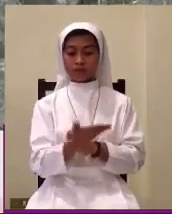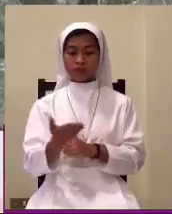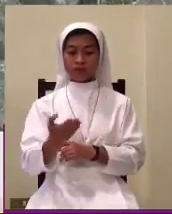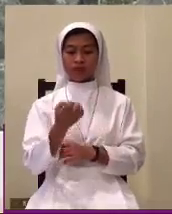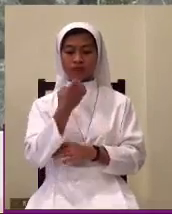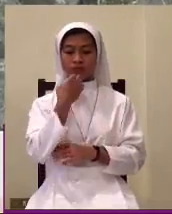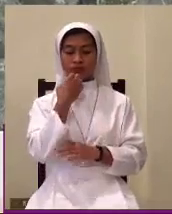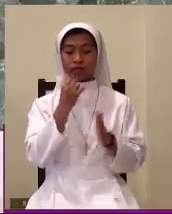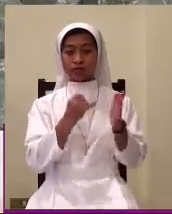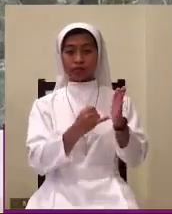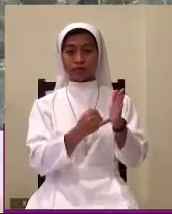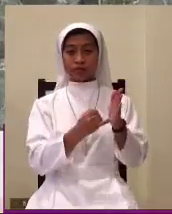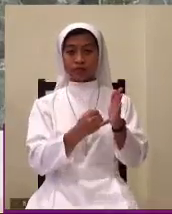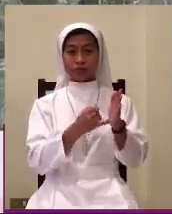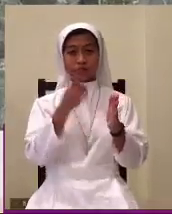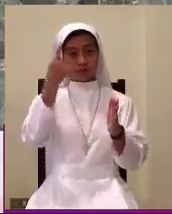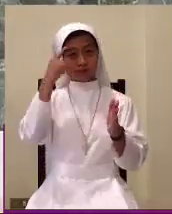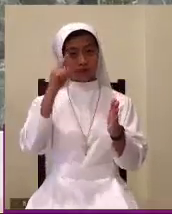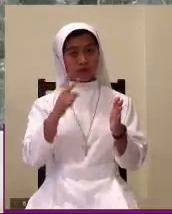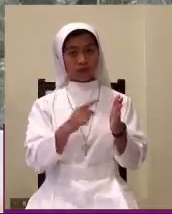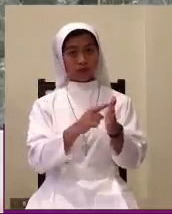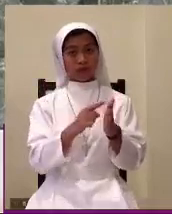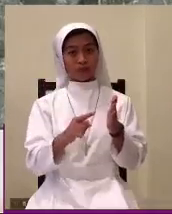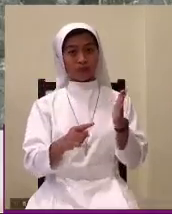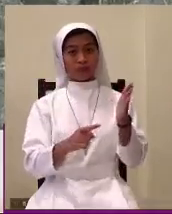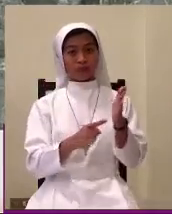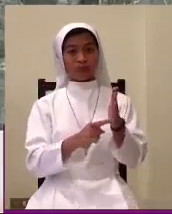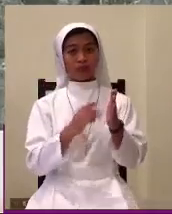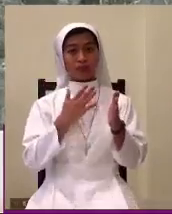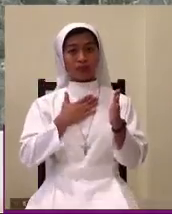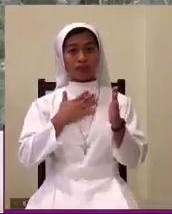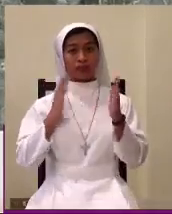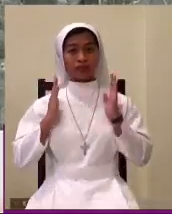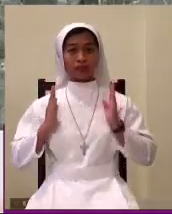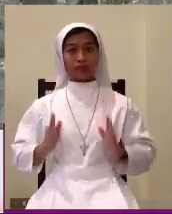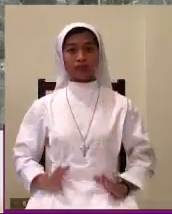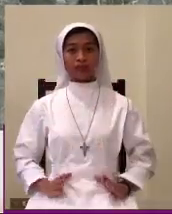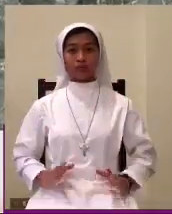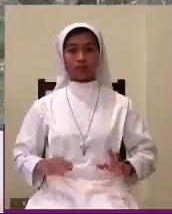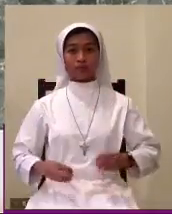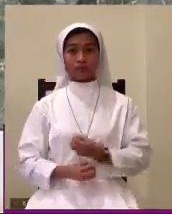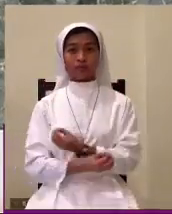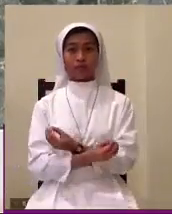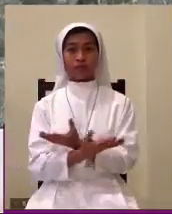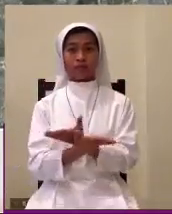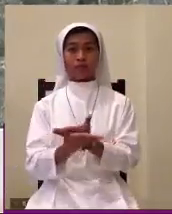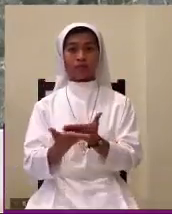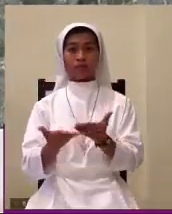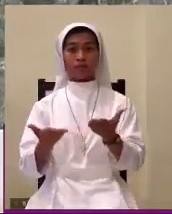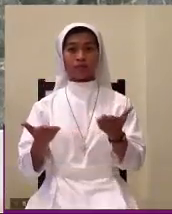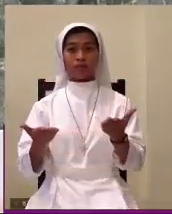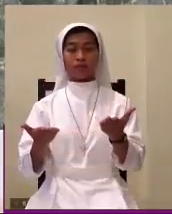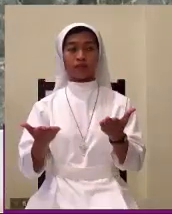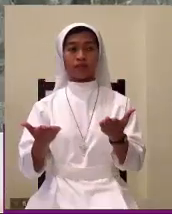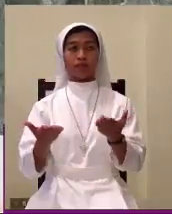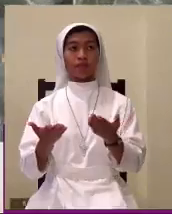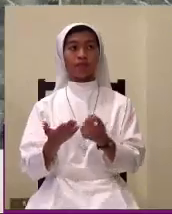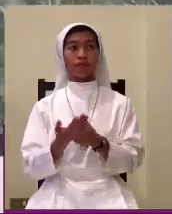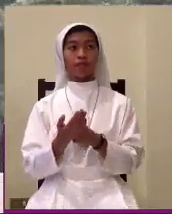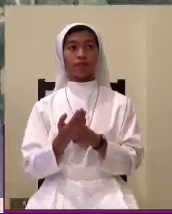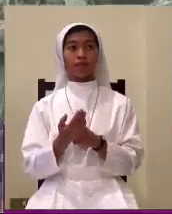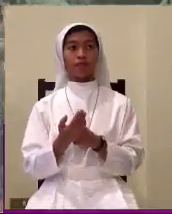eat of it, for this is my body, which will be given up for